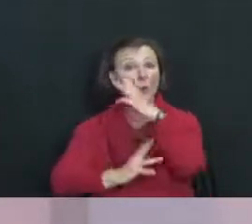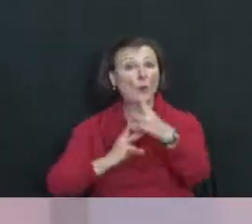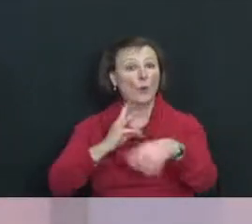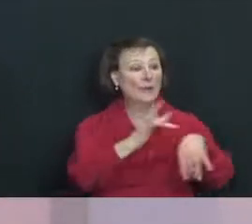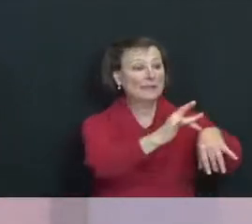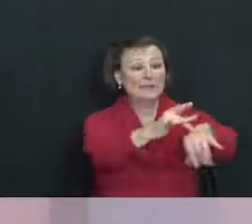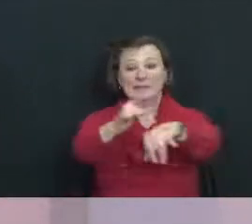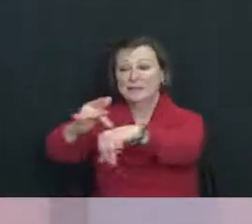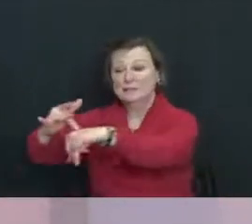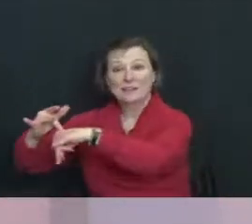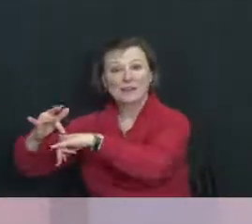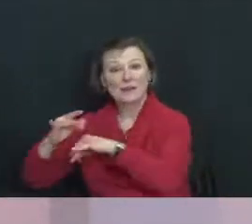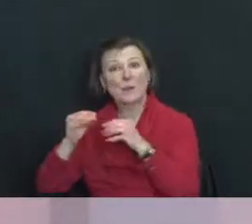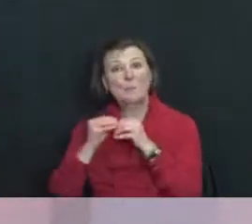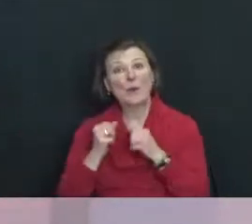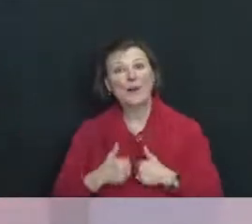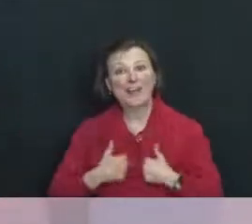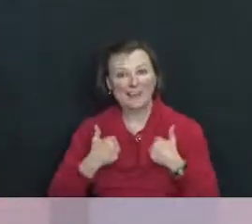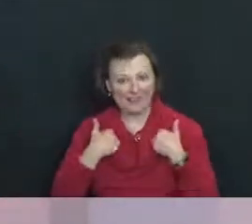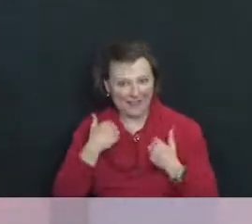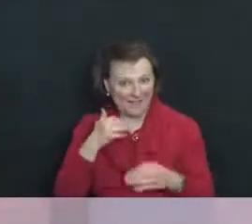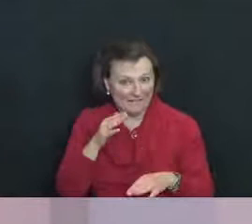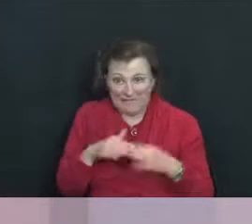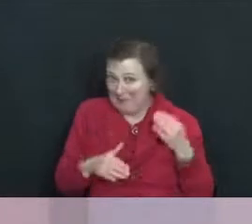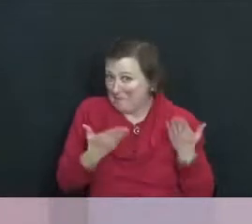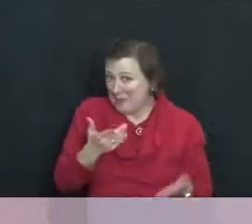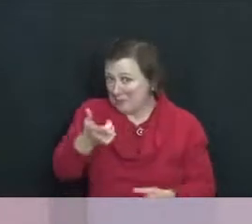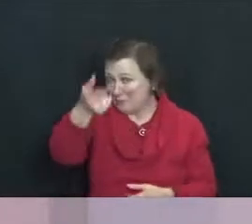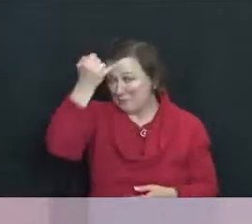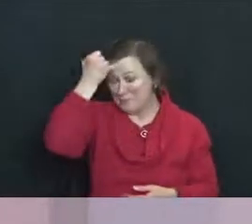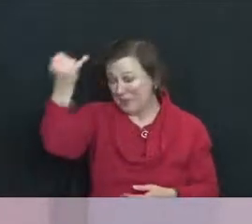more lives than you might imagine.